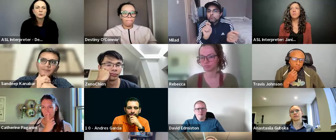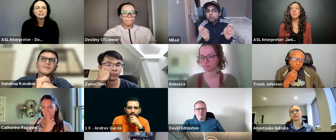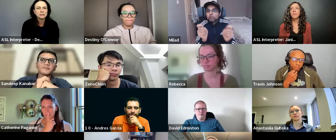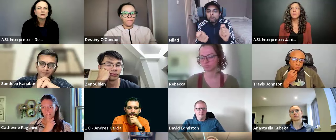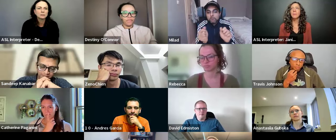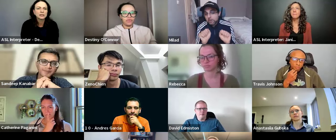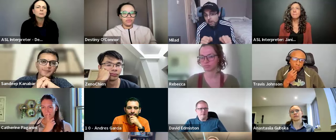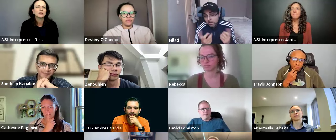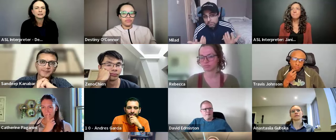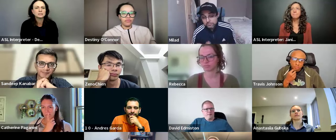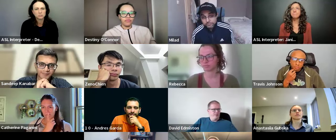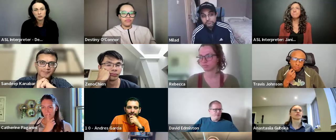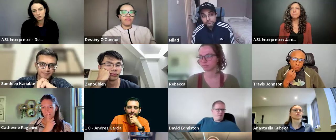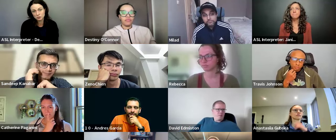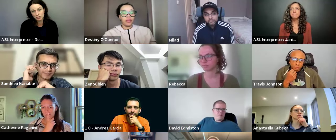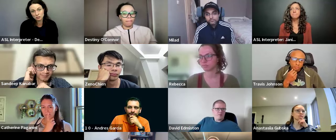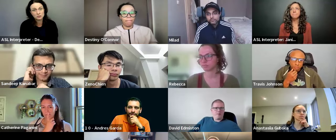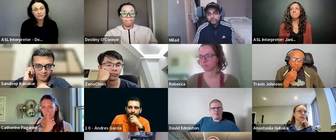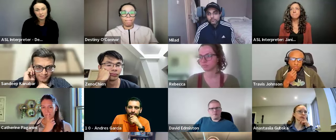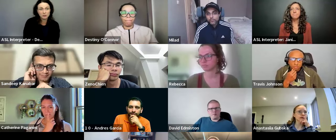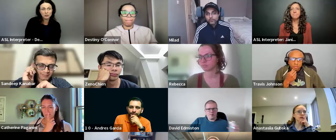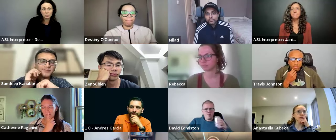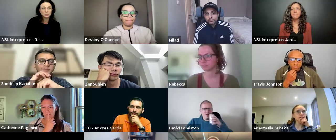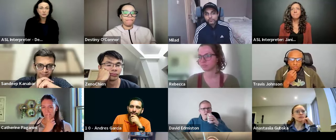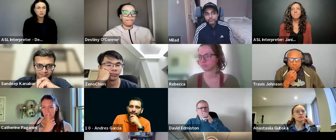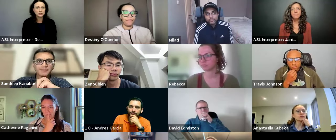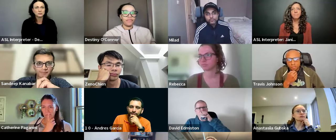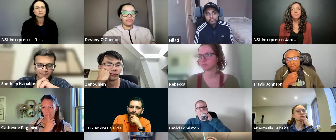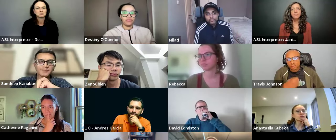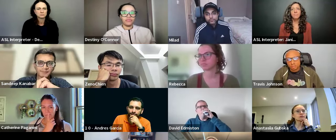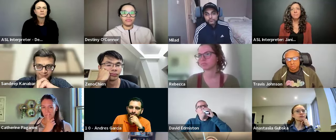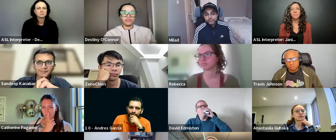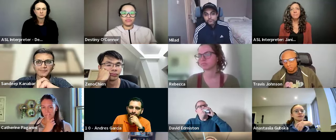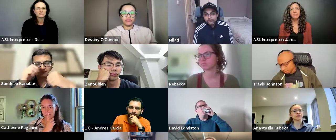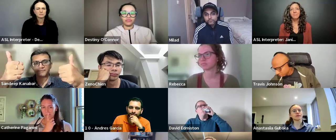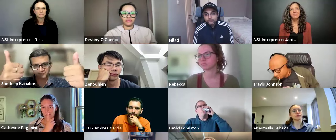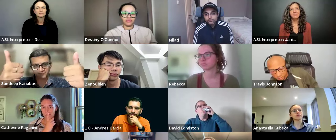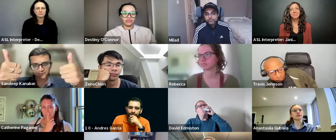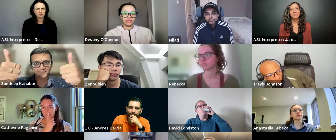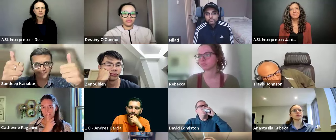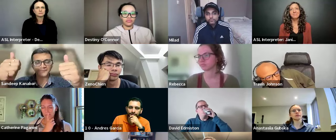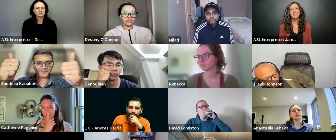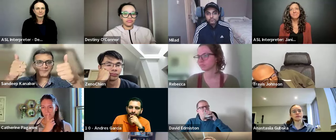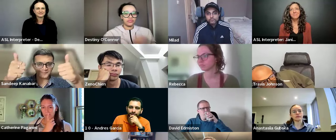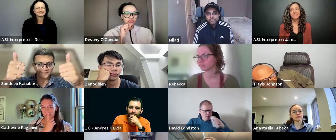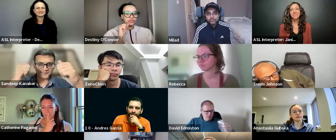had, tweaked it a little bit, and applied it to the new situation. So that's something we can also consider.